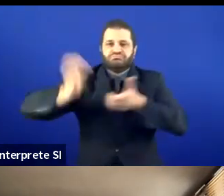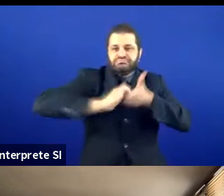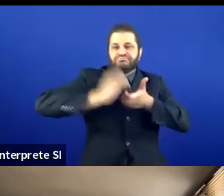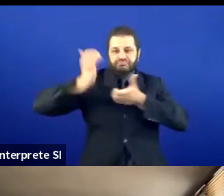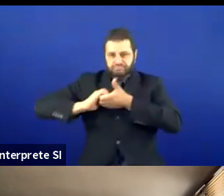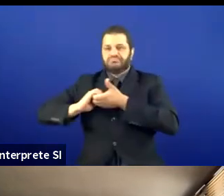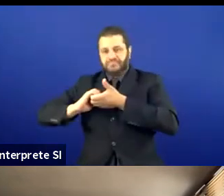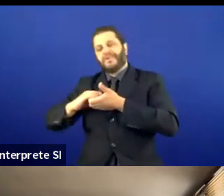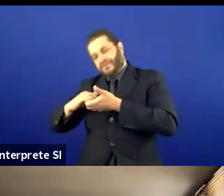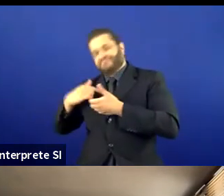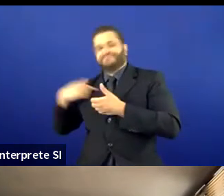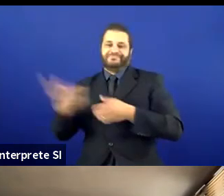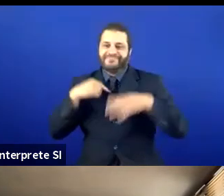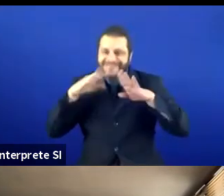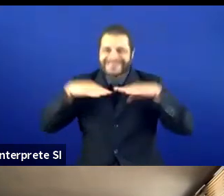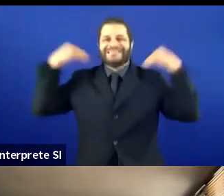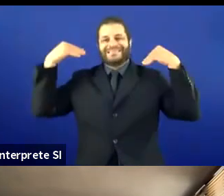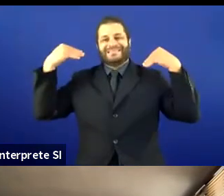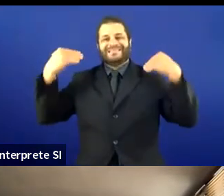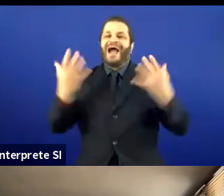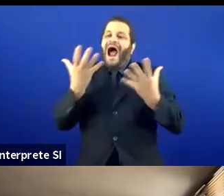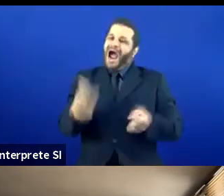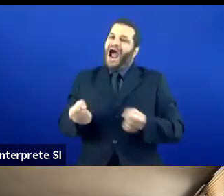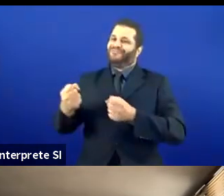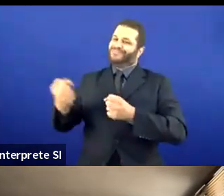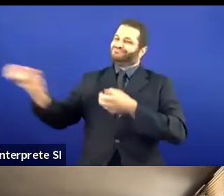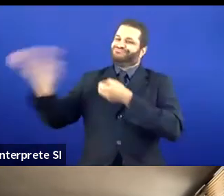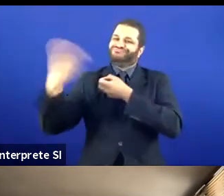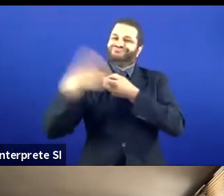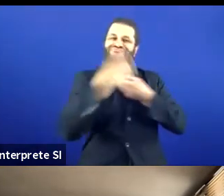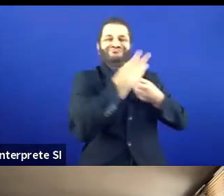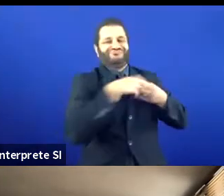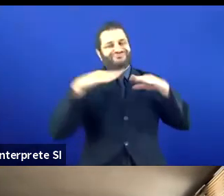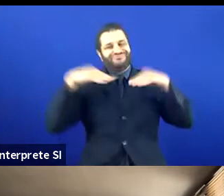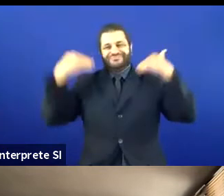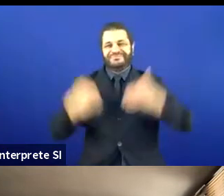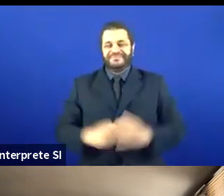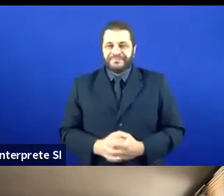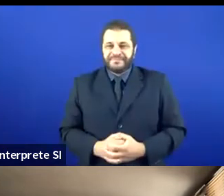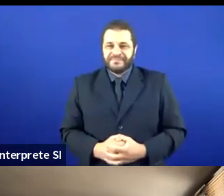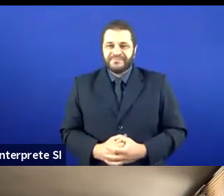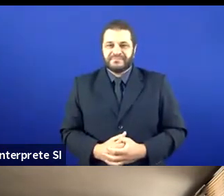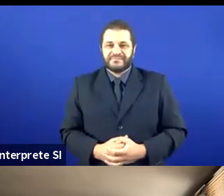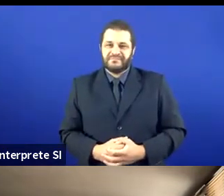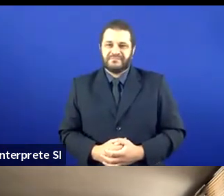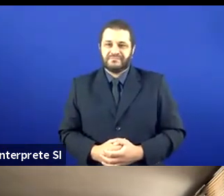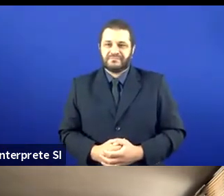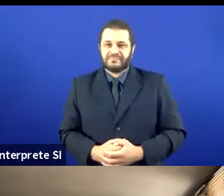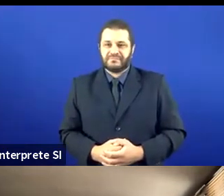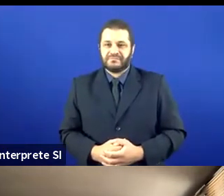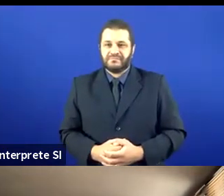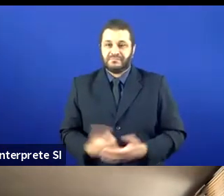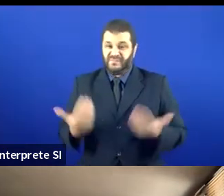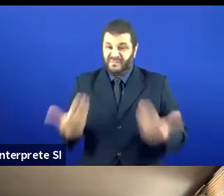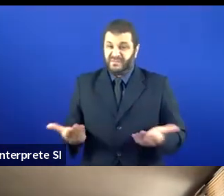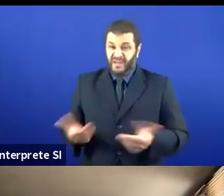Tasila, the same question for you. From your own experiences in Peru, working at the intersections of women's rights and indigenous people's